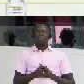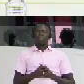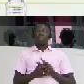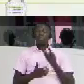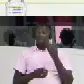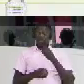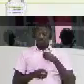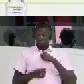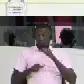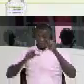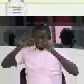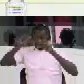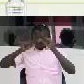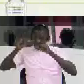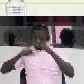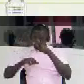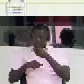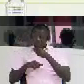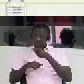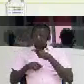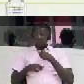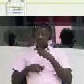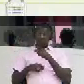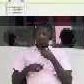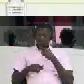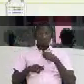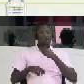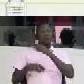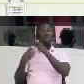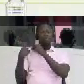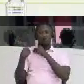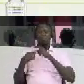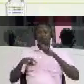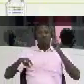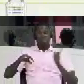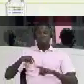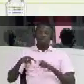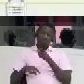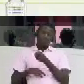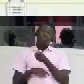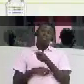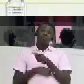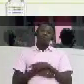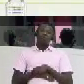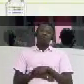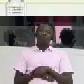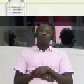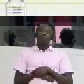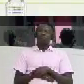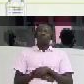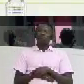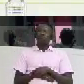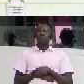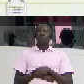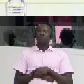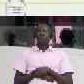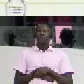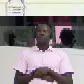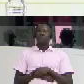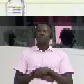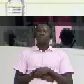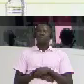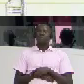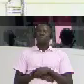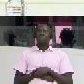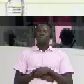man mi la check. If I happen to be the one that checked you, then I will personally go ahead with the charge. su fekkee ne